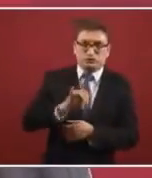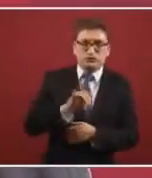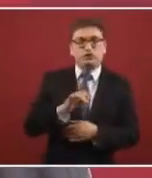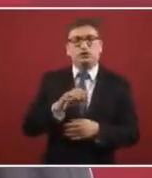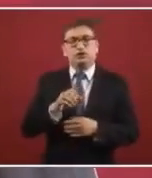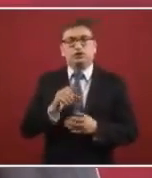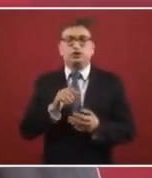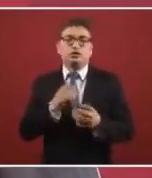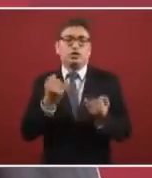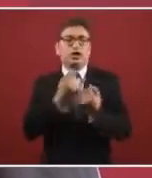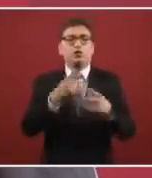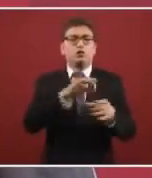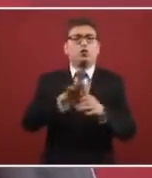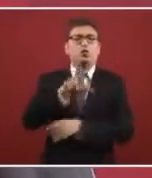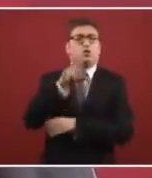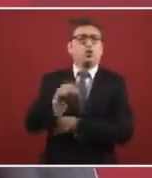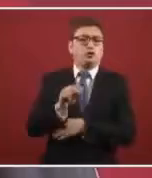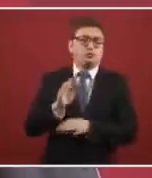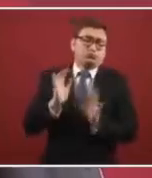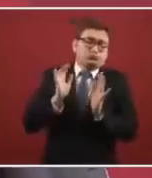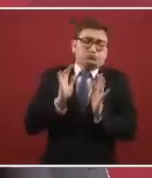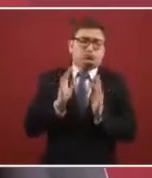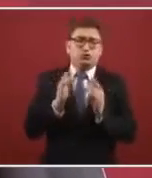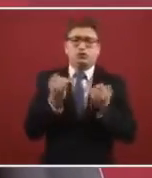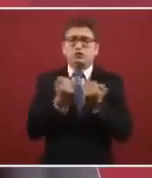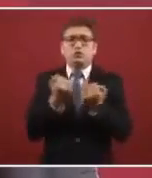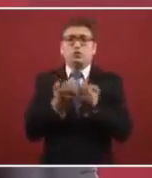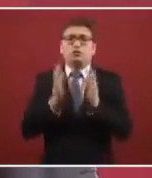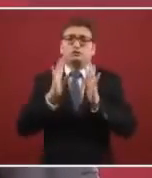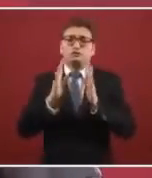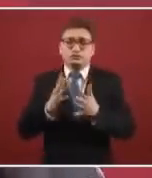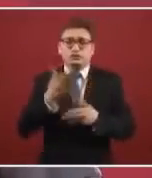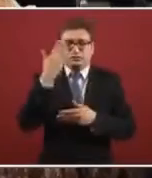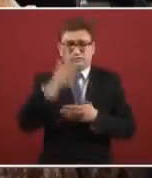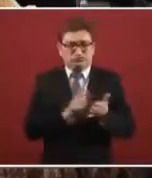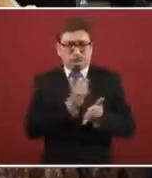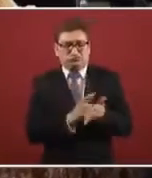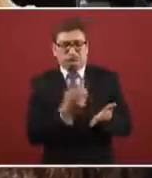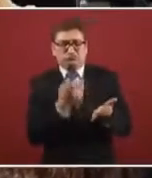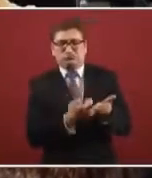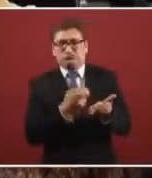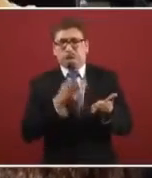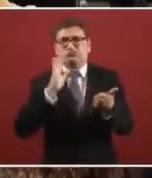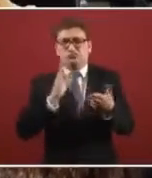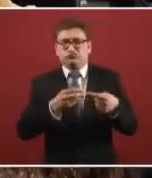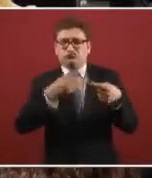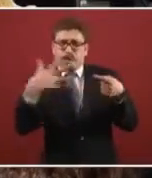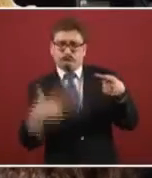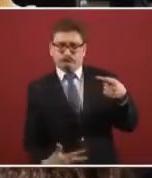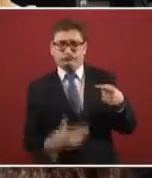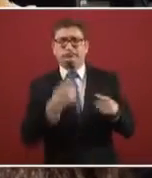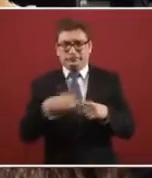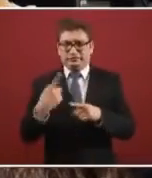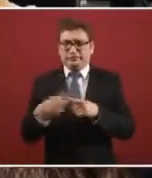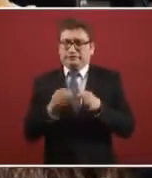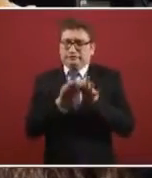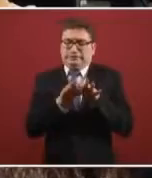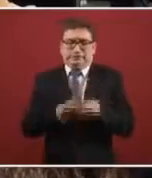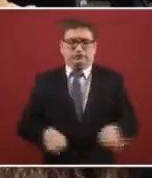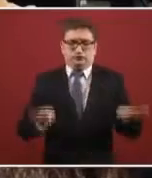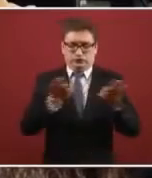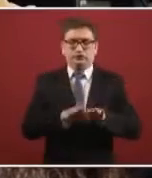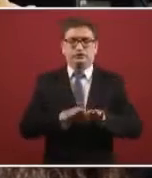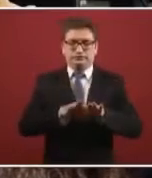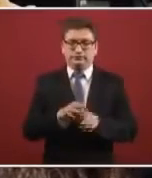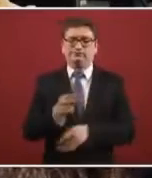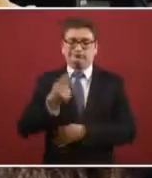porque even the ya, ones that voted tenemos against, este marco legal because we have a que legal era importante,